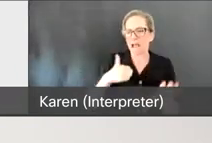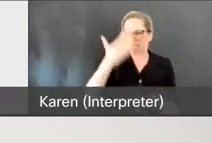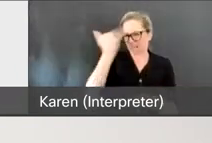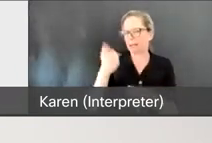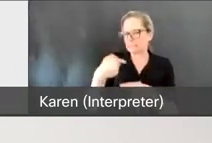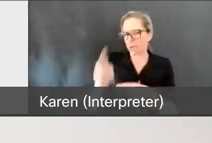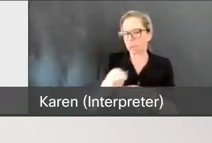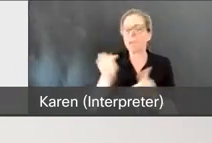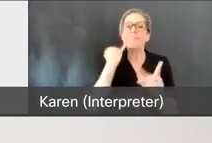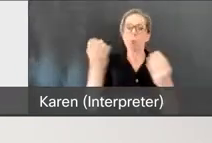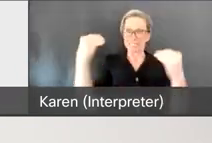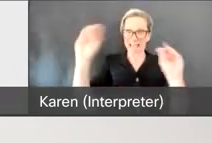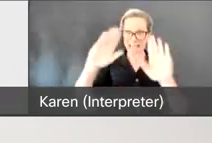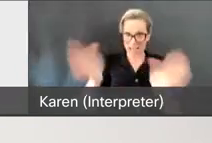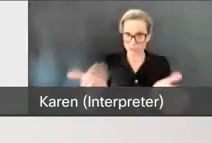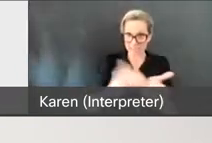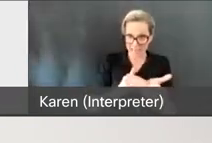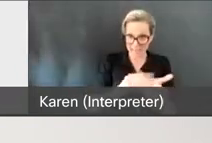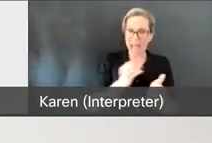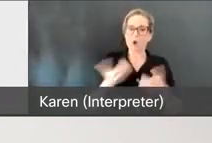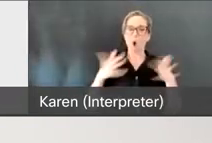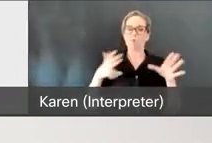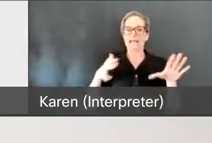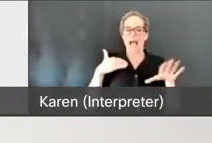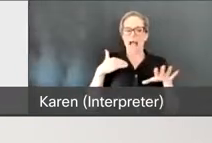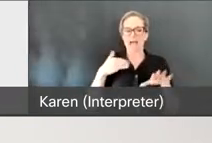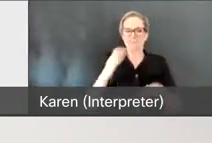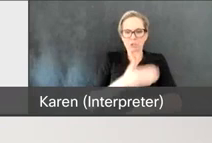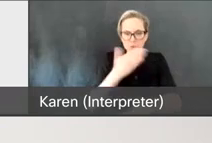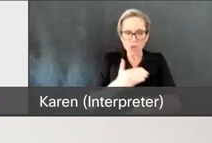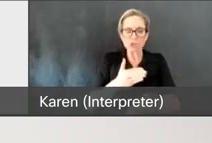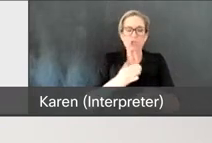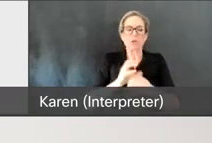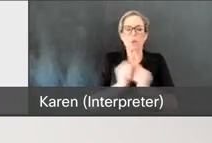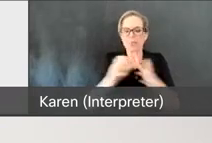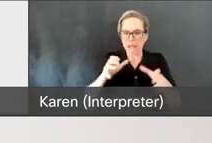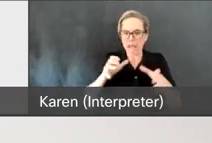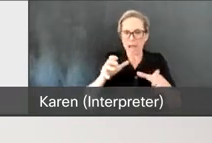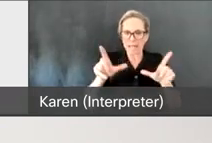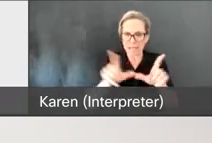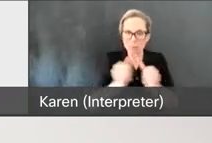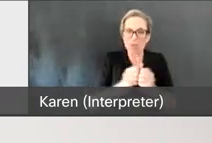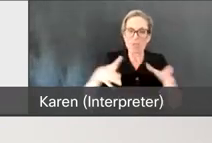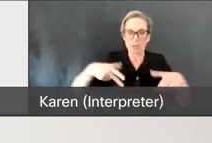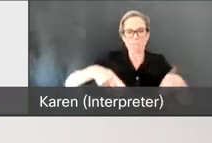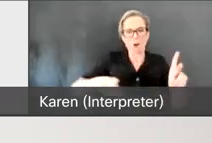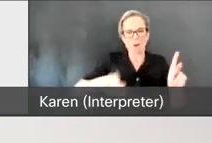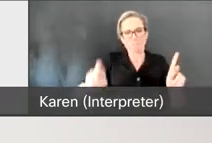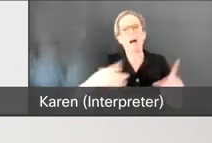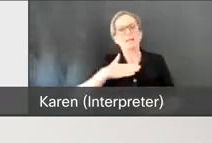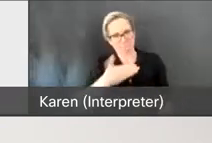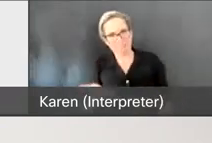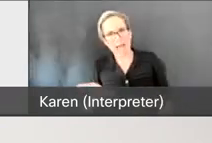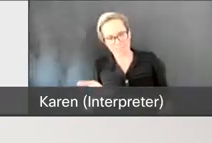resell your home and you've done unpermitted, unlicensed construction, you have to disclose that. And so this comes